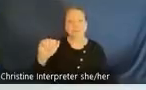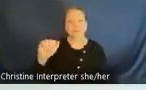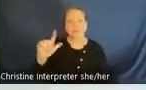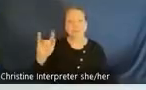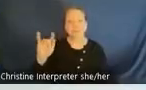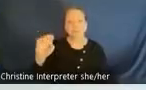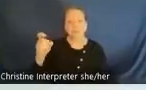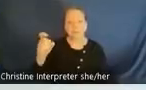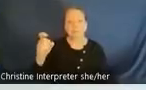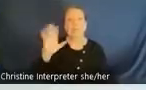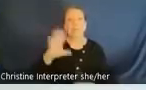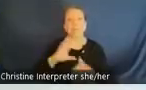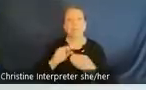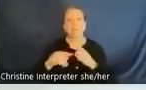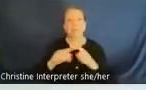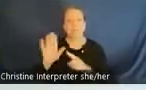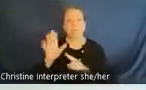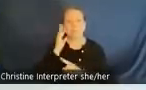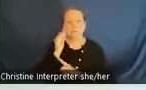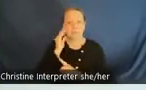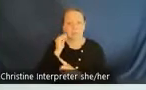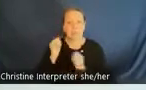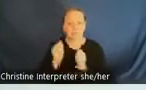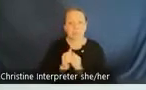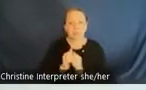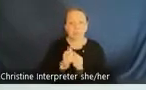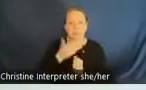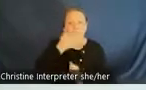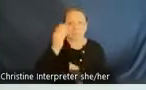current experiences with being homeless.